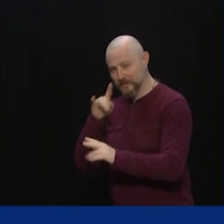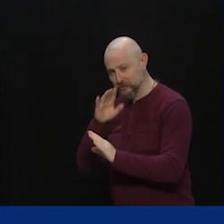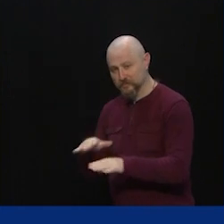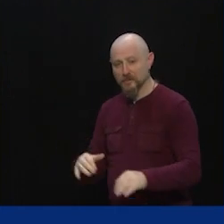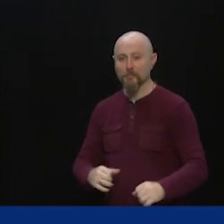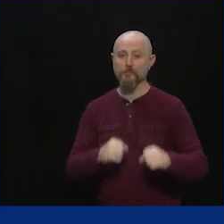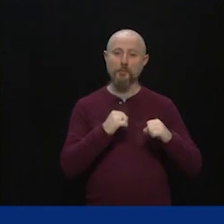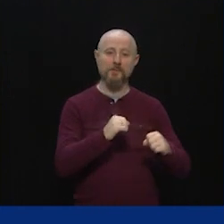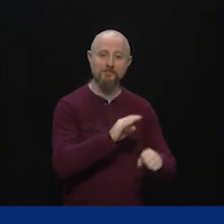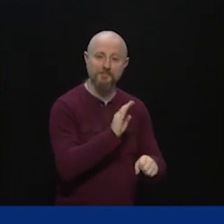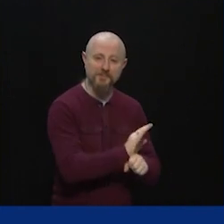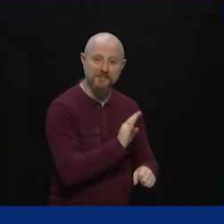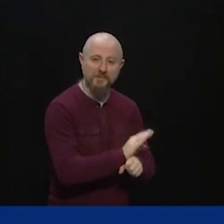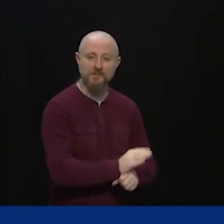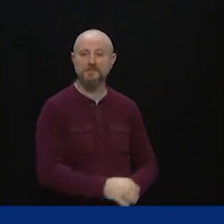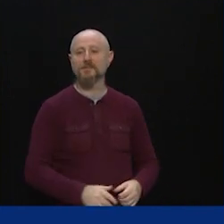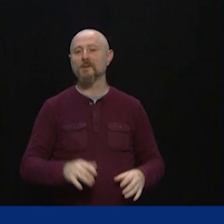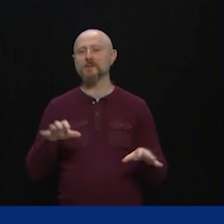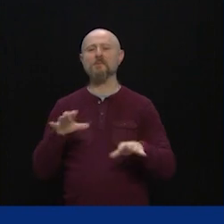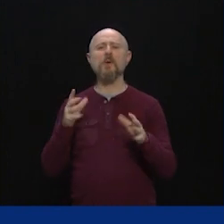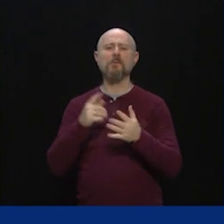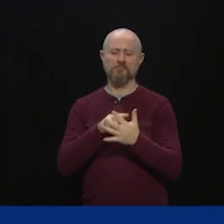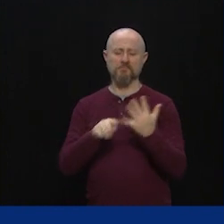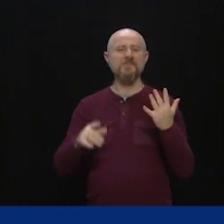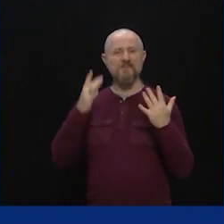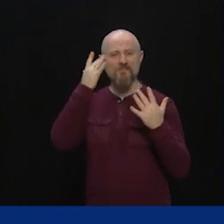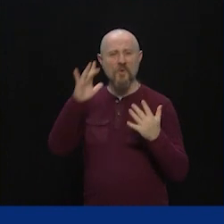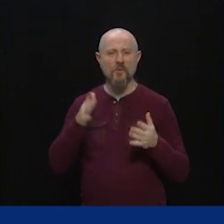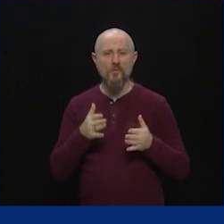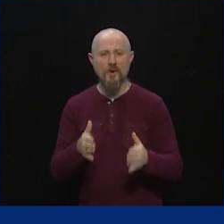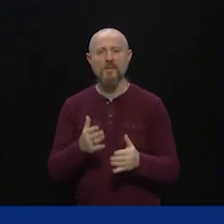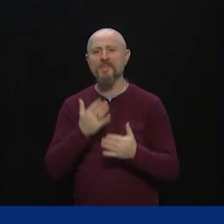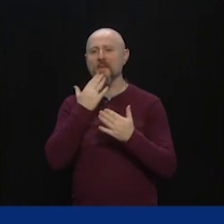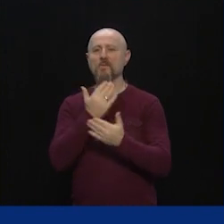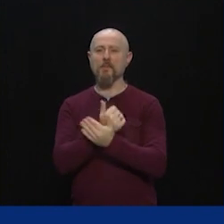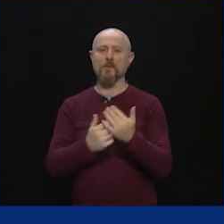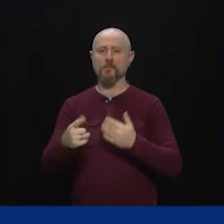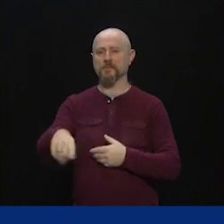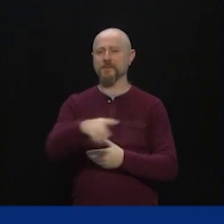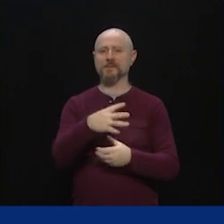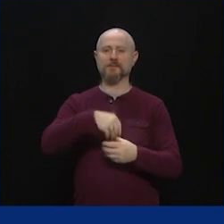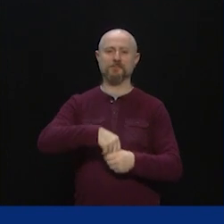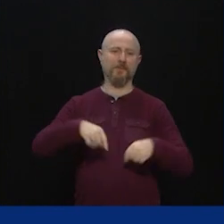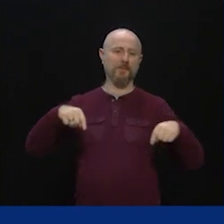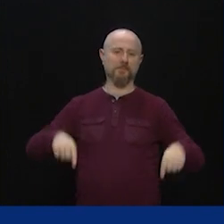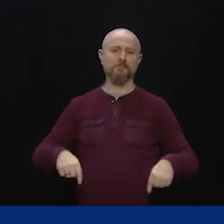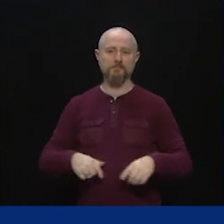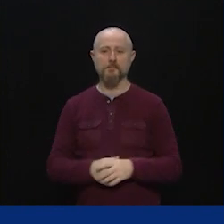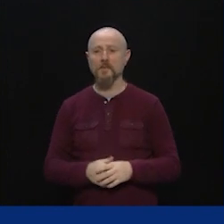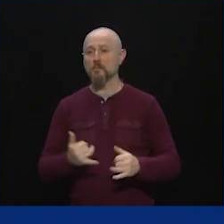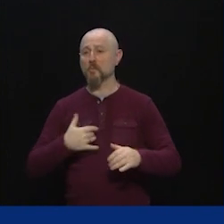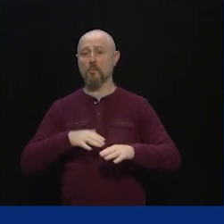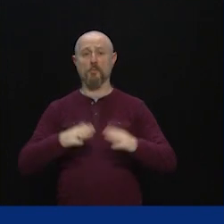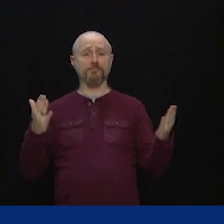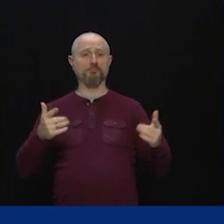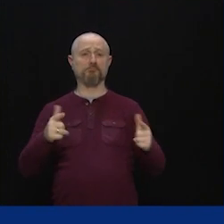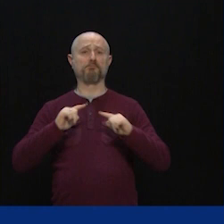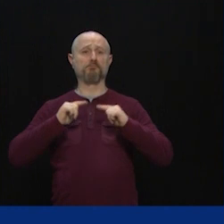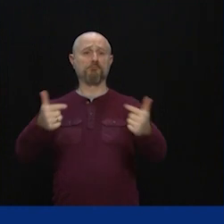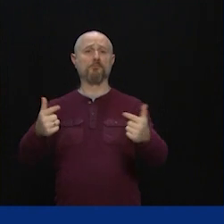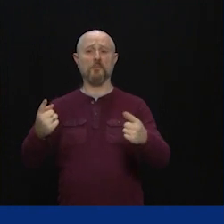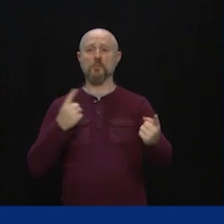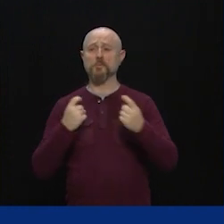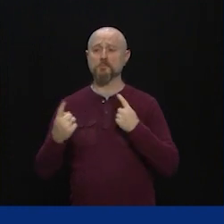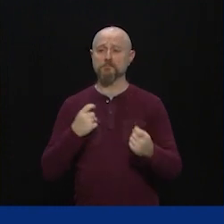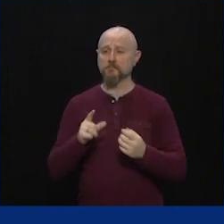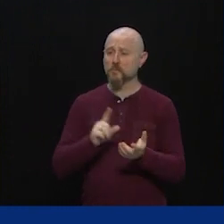we're doing it in a smart way. So thank you, everyone, for being part of this. With that, if there's any questions from the press, the tough ones go, the people in the front